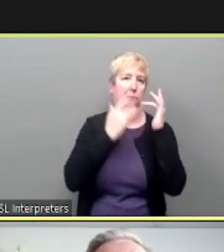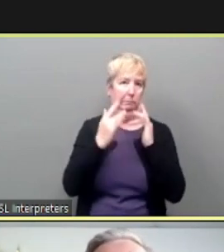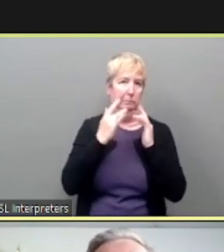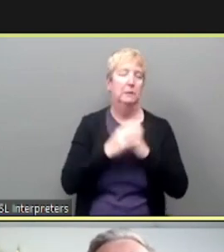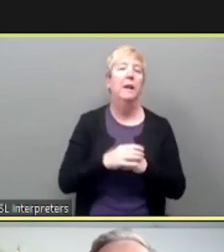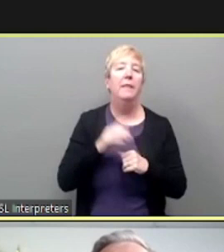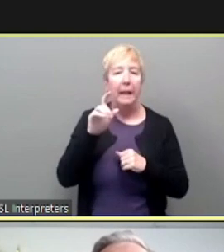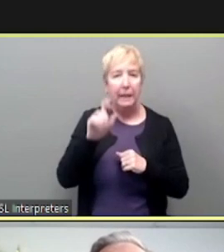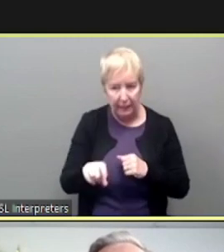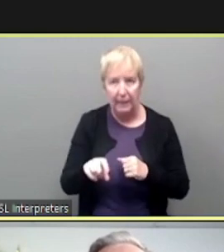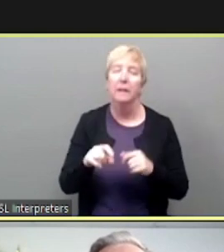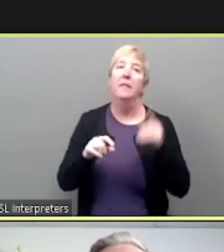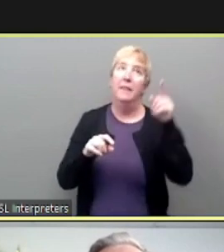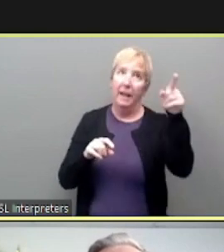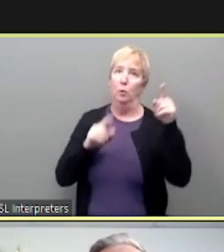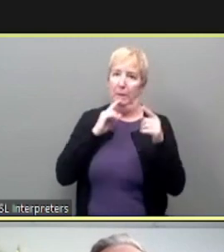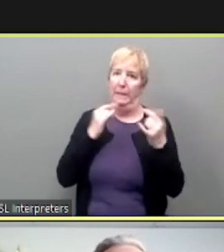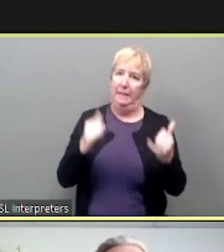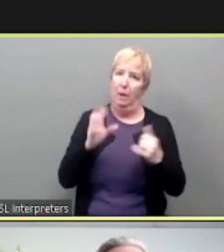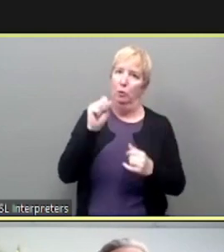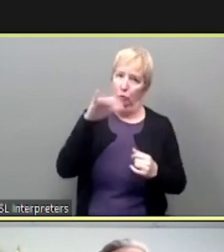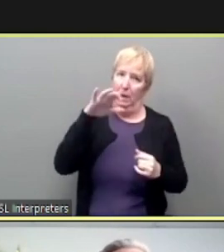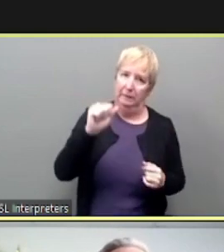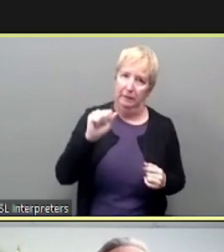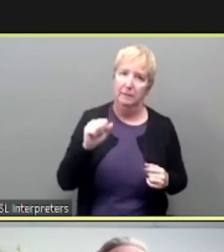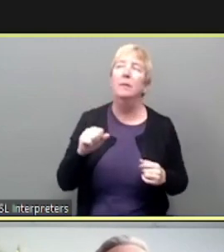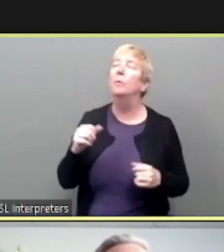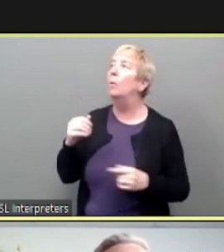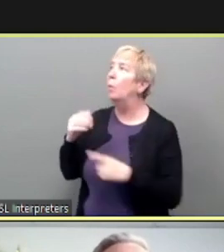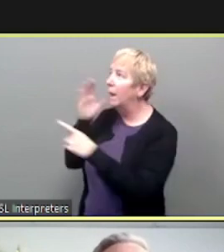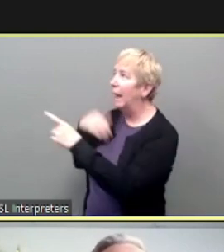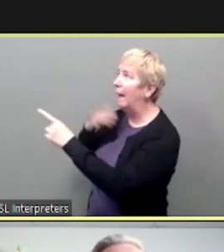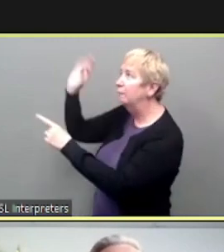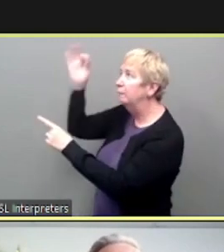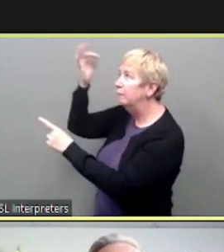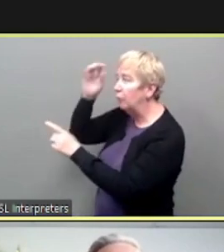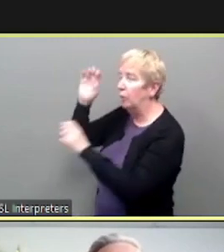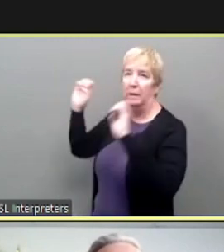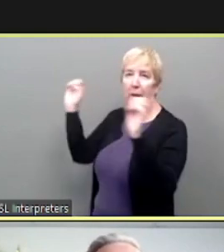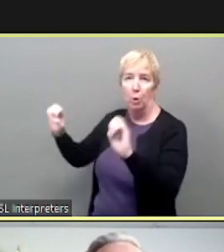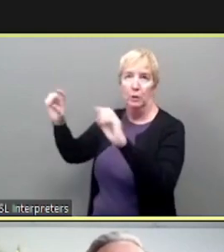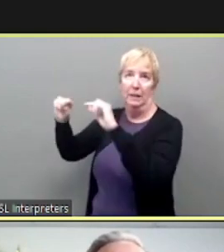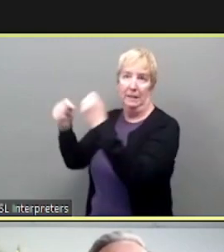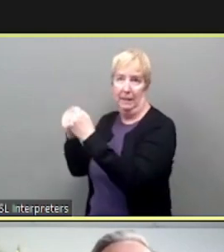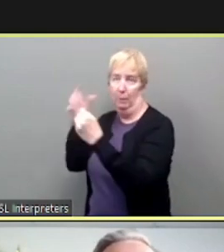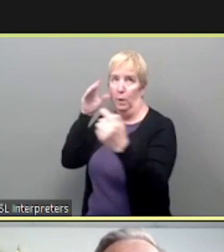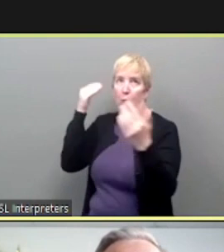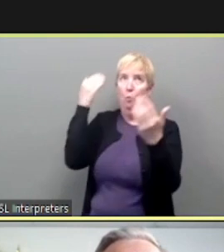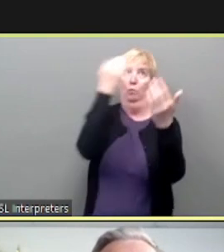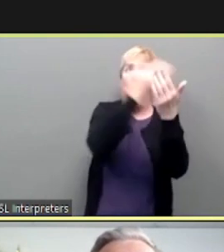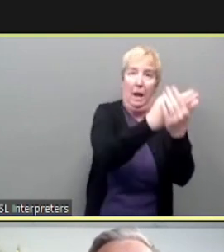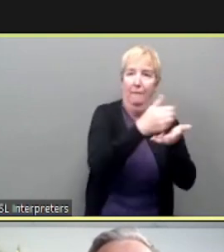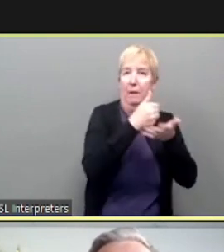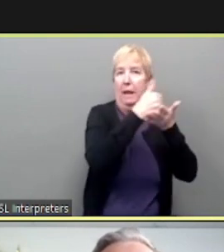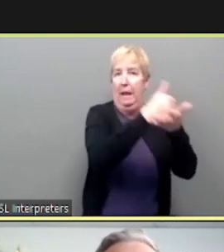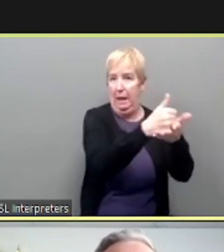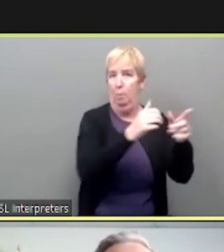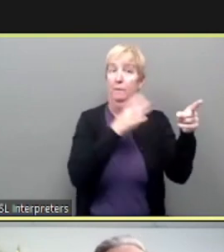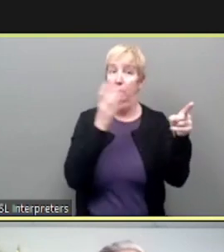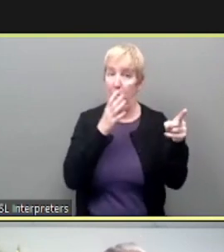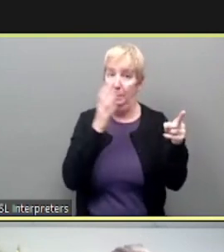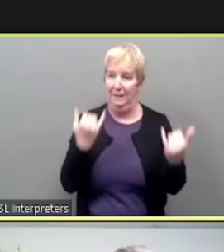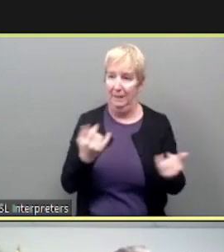have a federal emergency medical team coming into Farmington this week as well. We have a verbal approval for that,